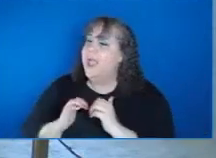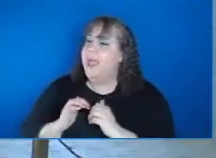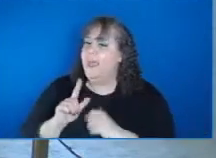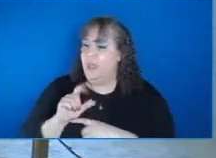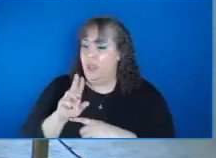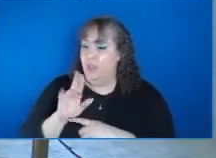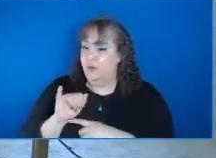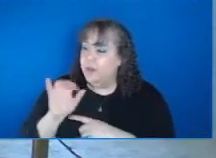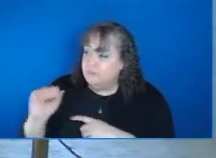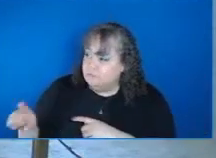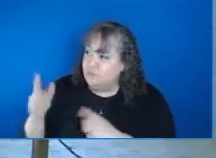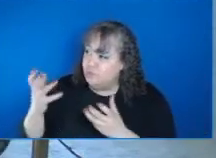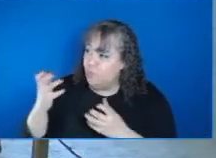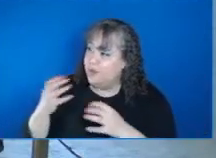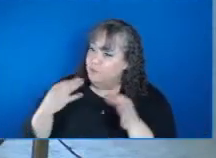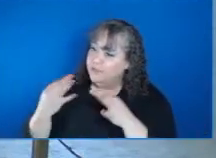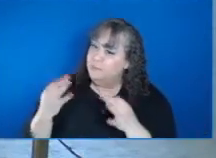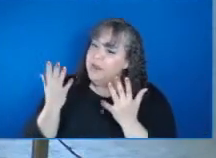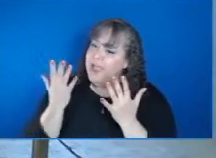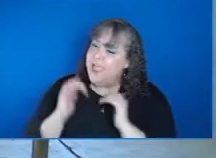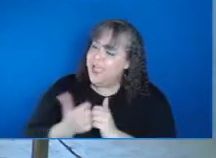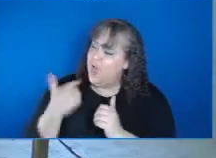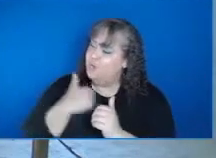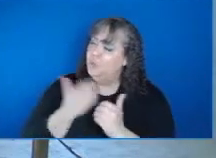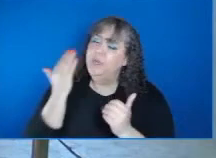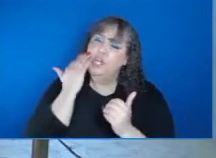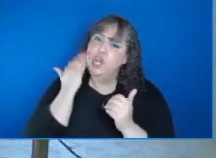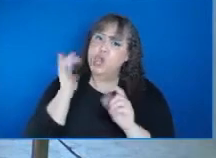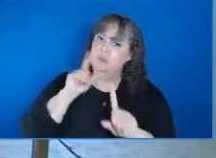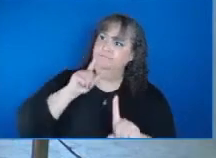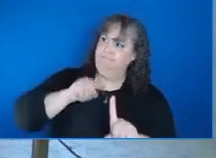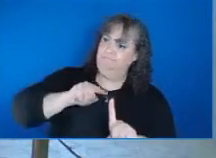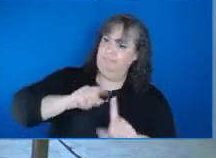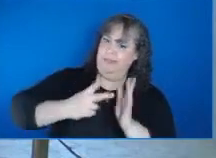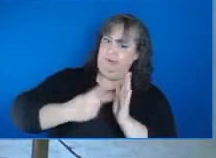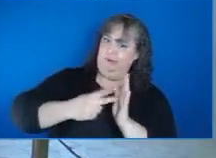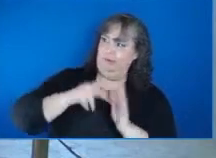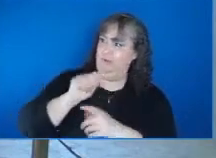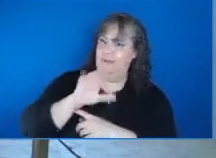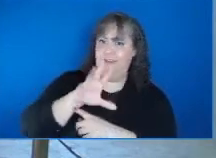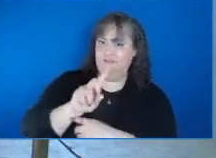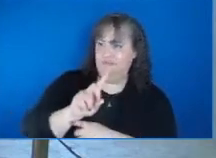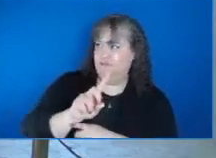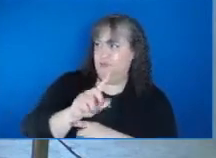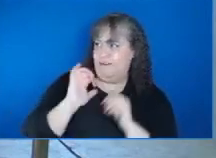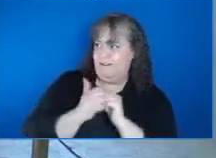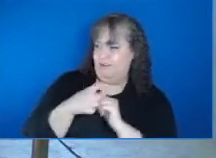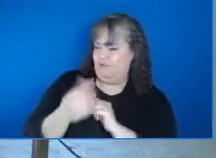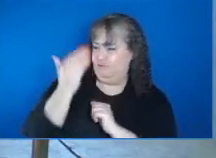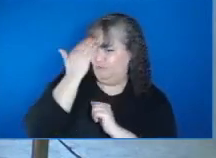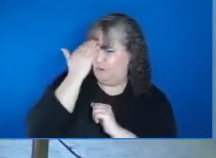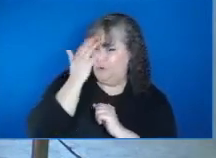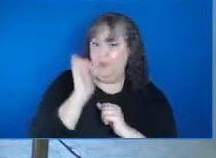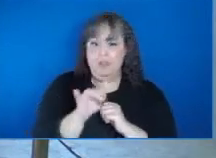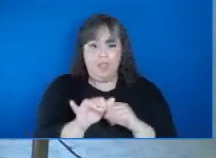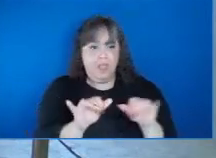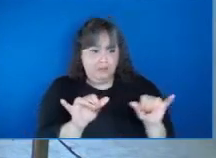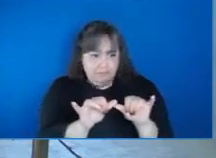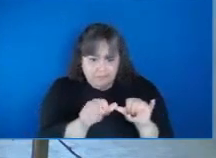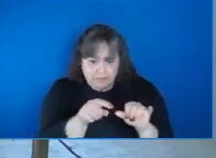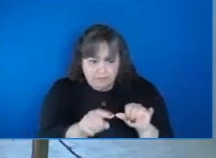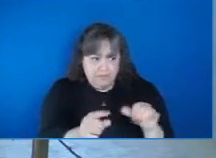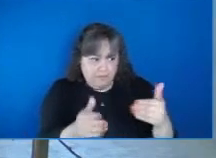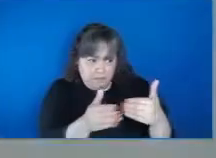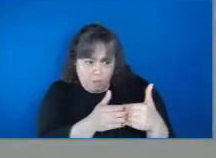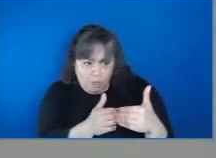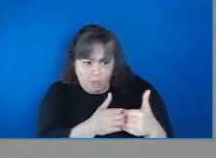orbit is of Dimorphos around Didymos? Yeah, what's really interesting, right? I mean, and even if you look at the model, like those two are pretty close to each other. And from Earth, it just looks like a single